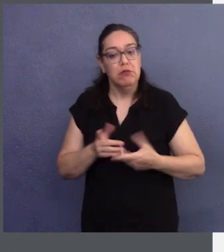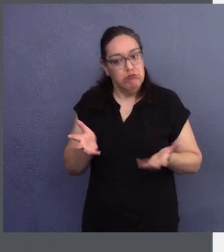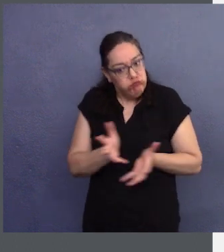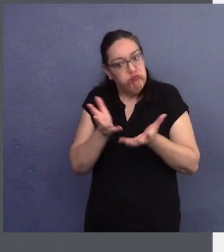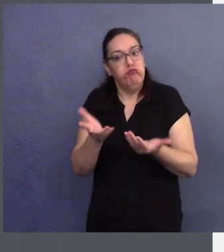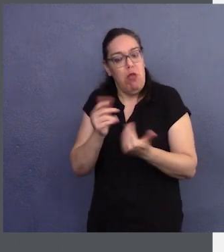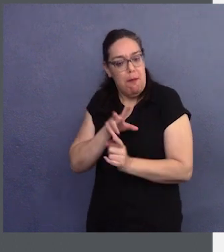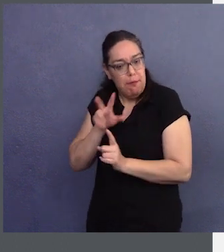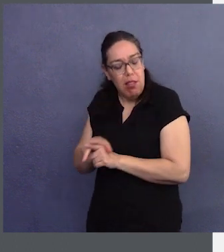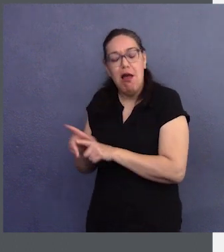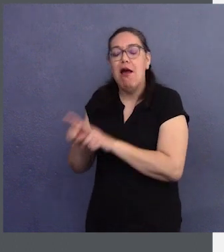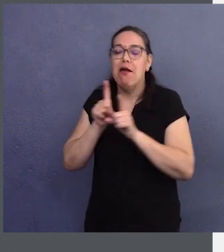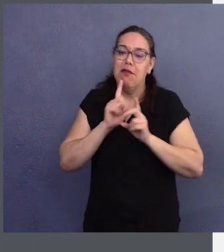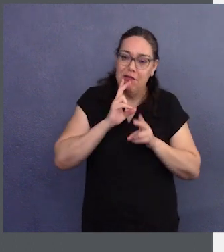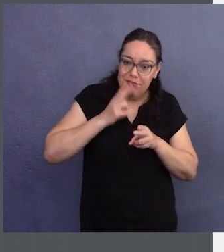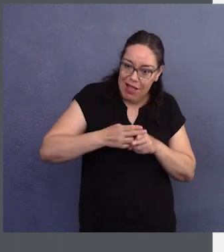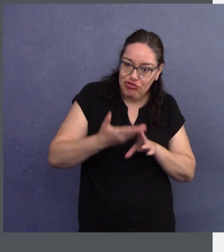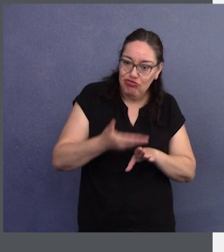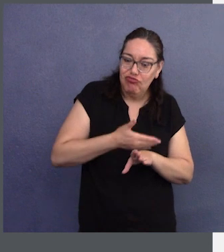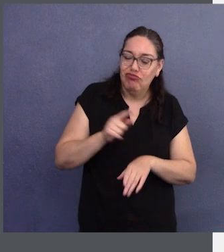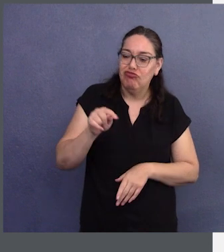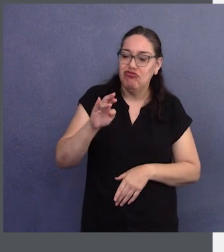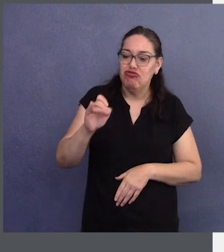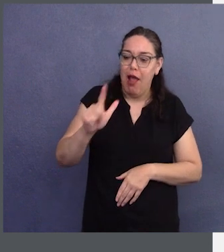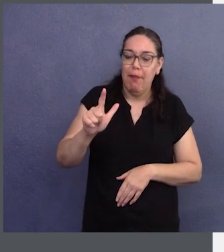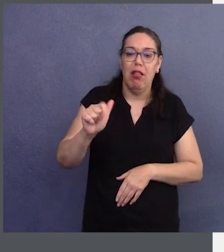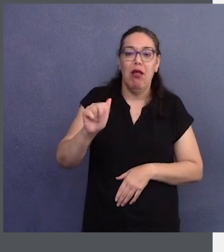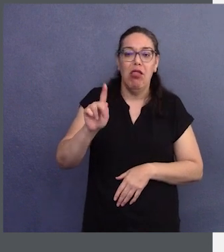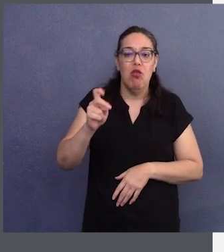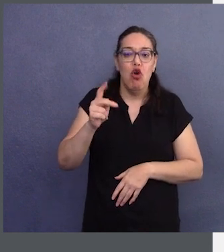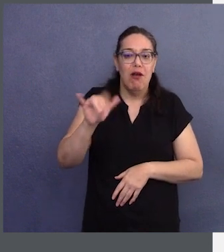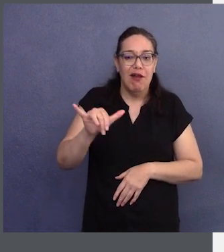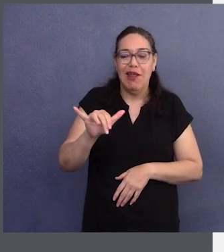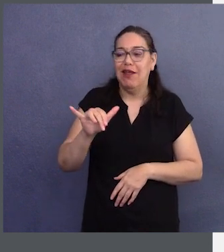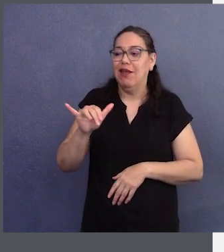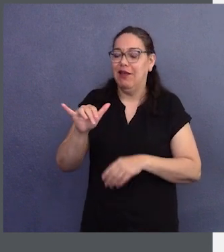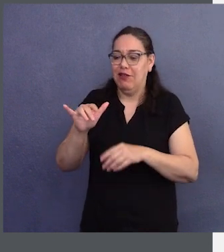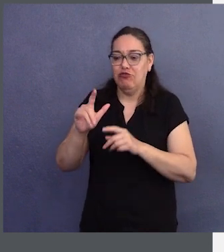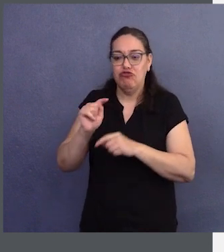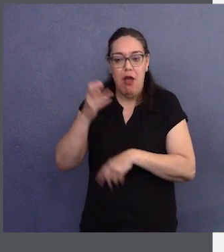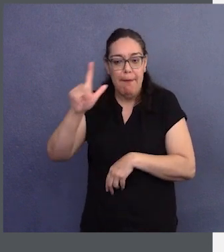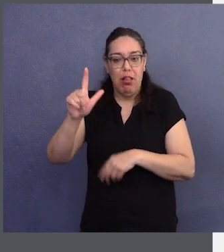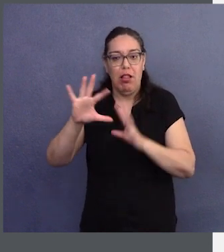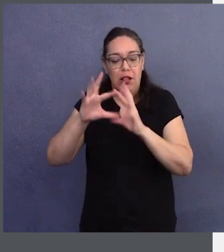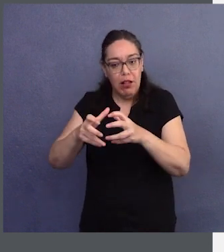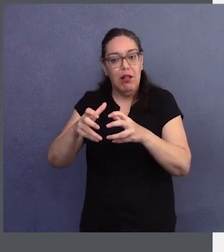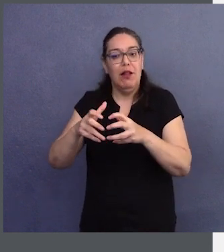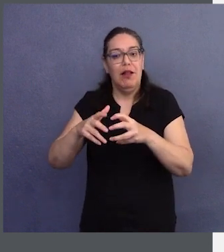as I had mentioned earlier, any tribal authority or tribal nations to be able to apply as well.